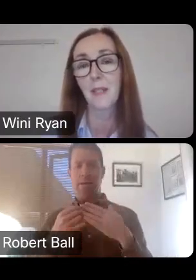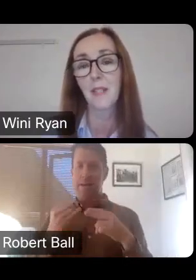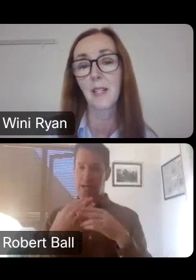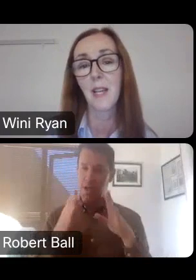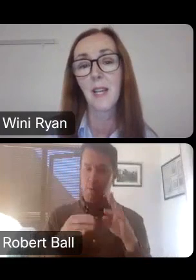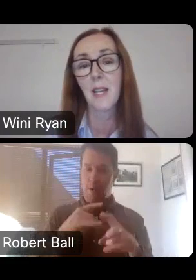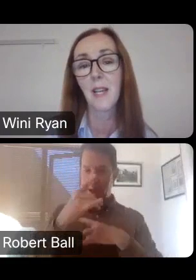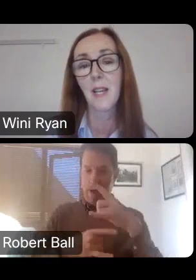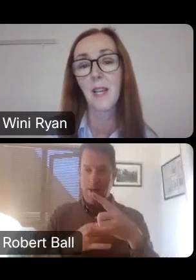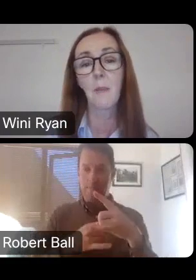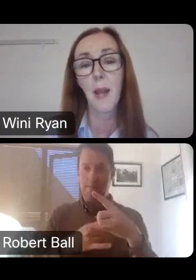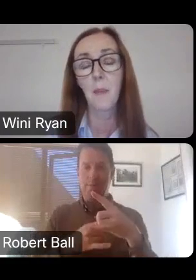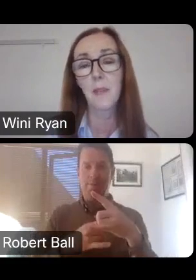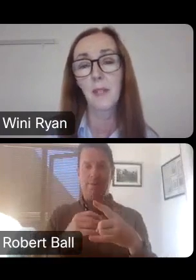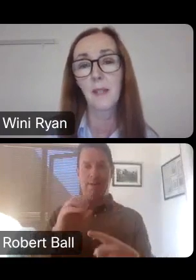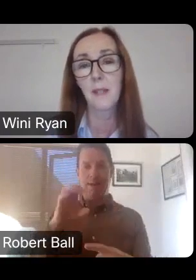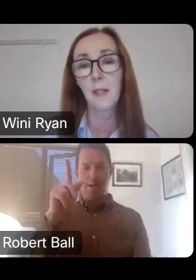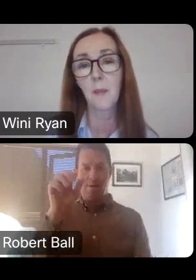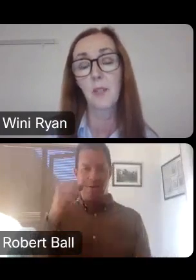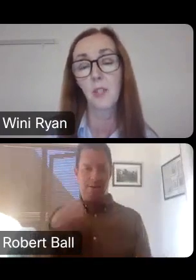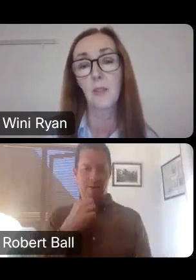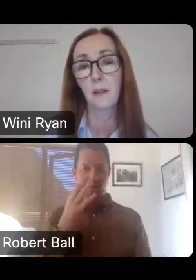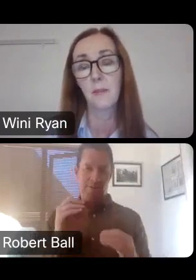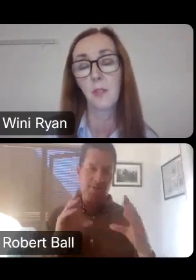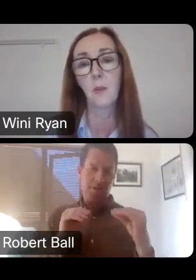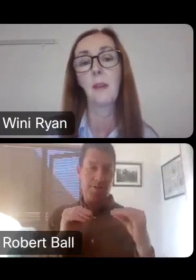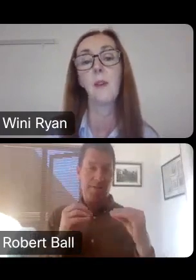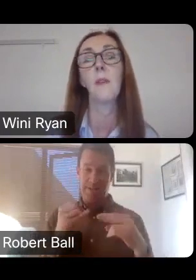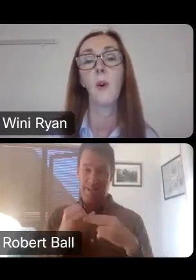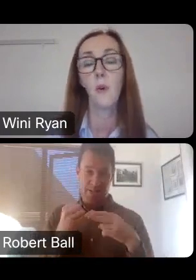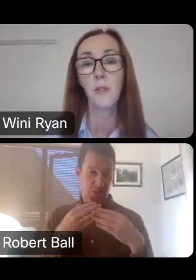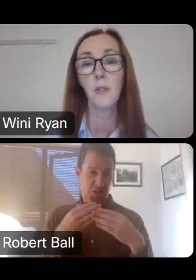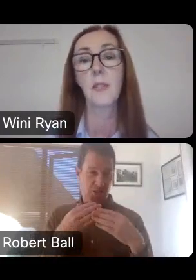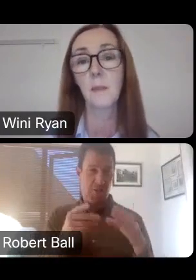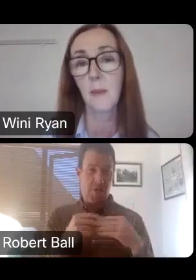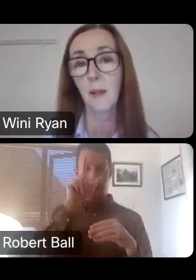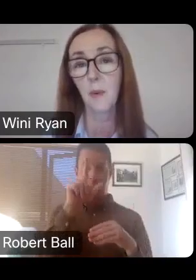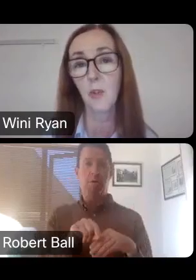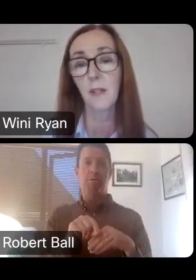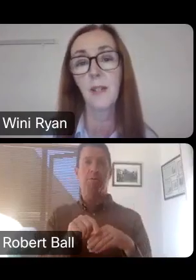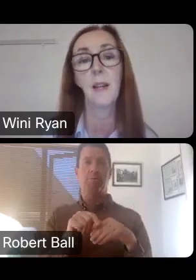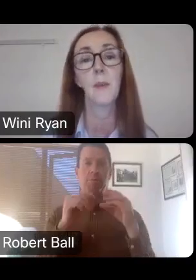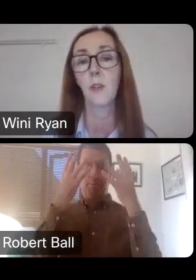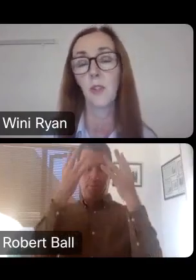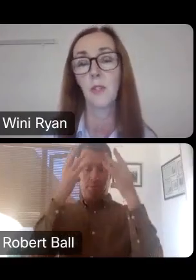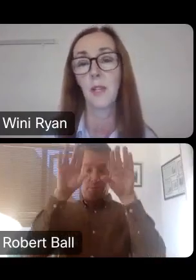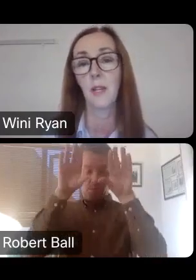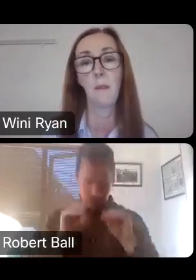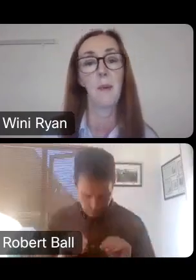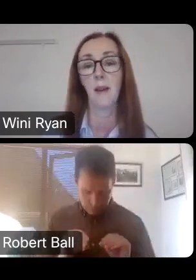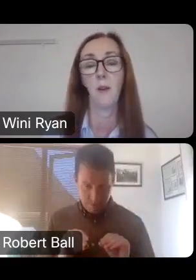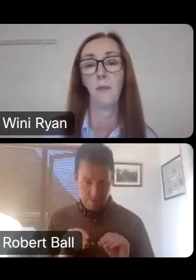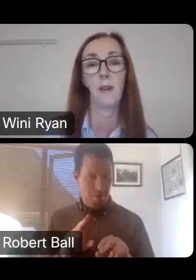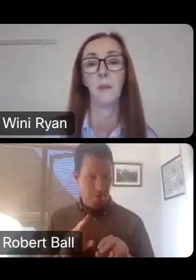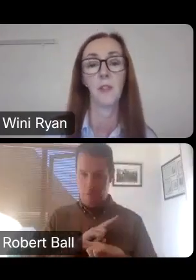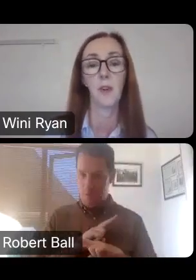comment in the chat. In general, what happens is that people shut down. So if you have overstated my emotion, I'm going to shut down and